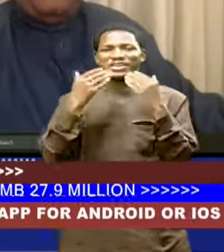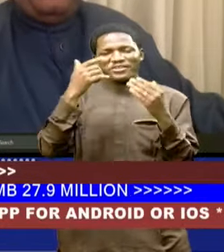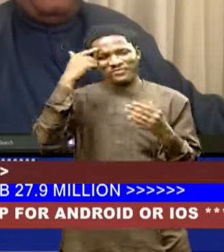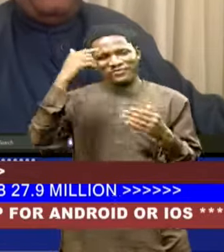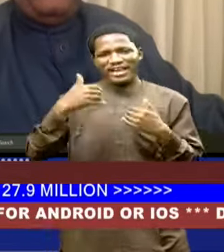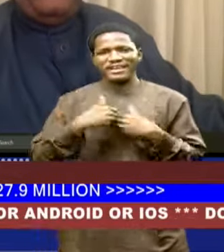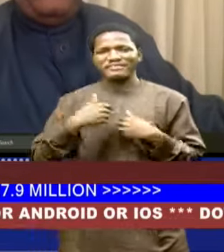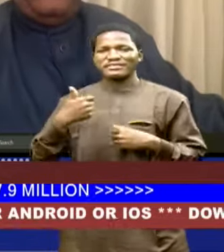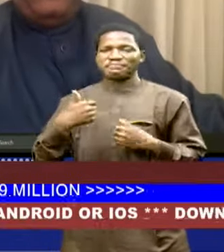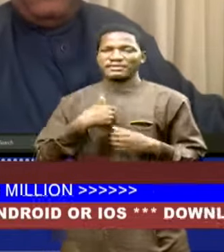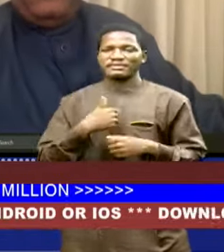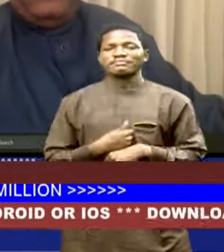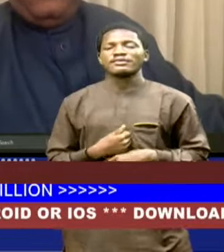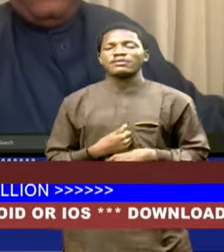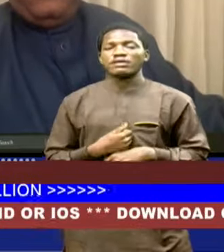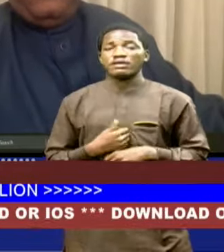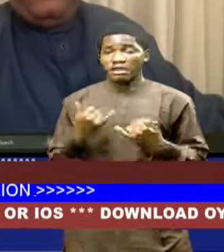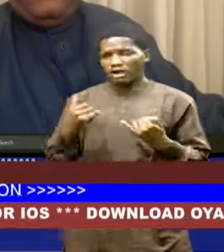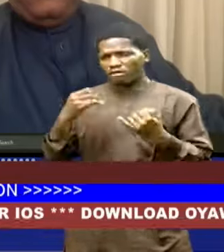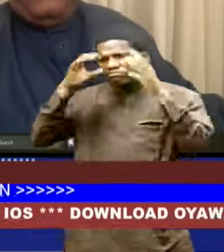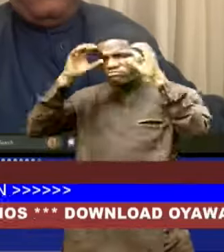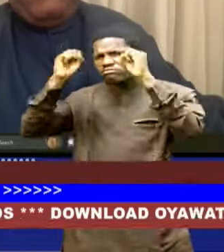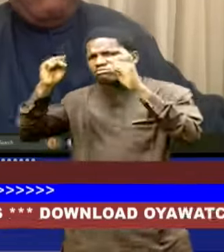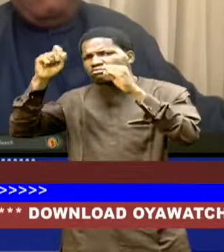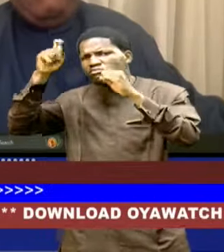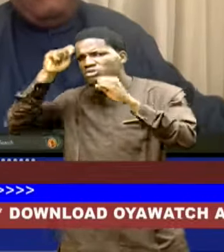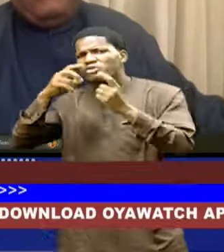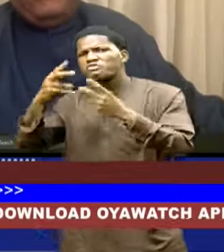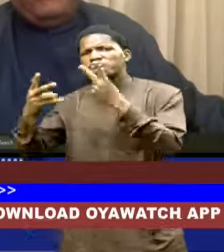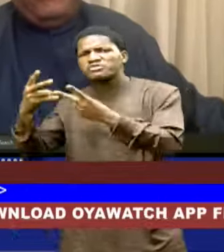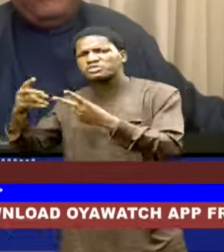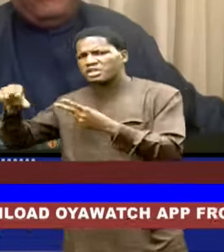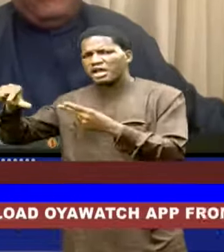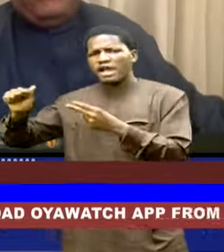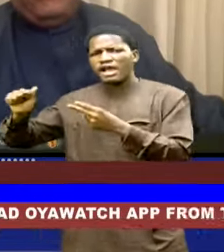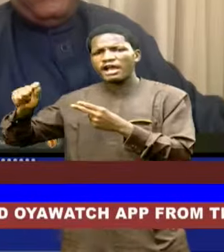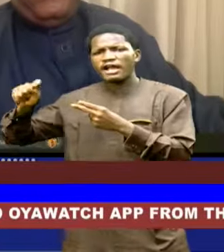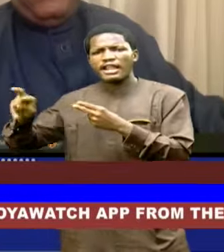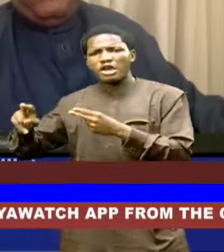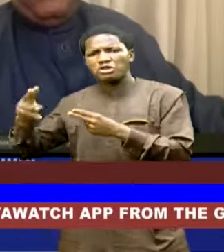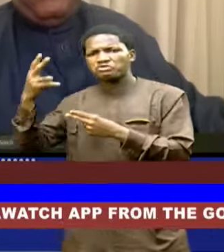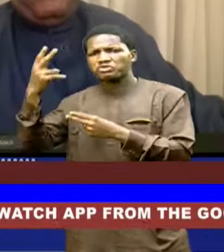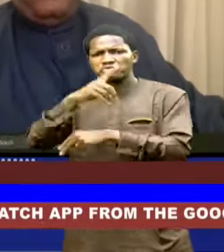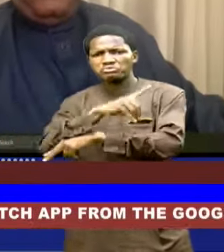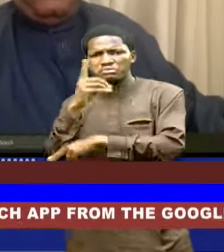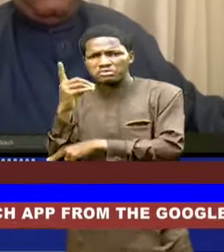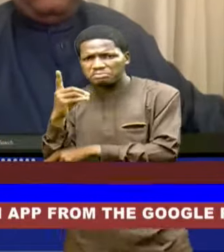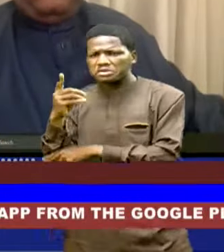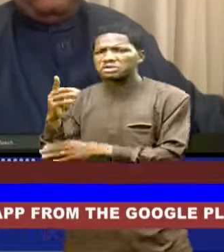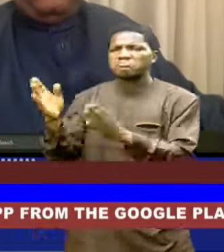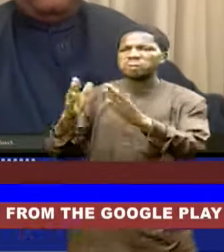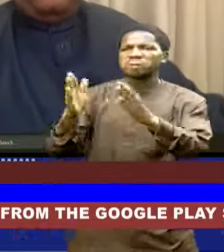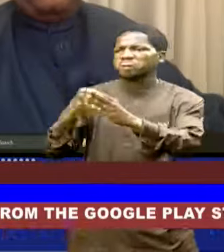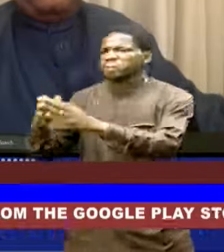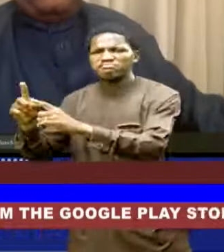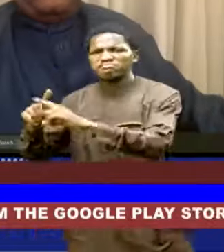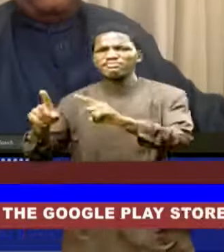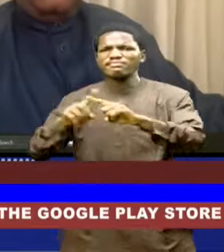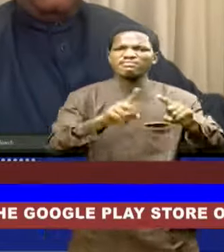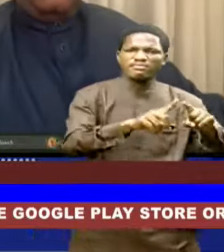pleasure. All right. Now, President Bola Tinubu was in Qatar for 2 days, and he had many engagements and assured